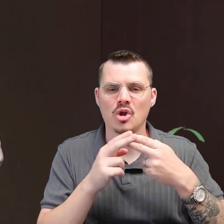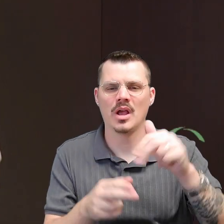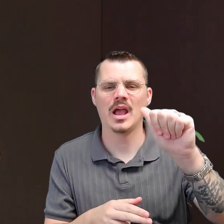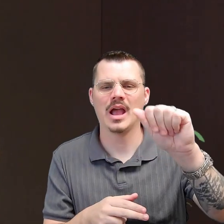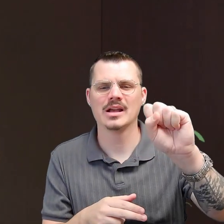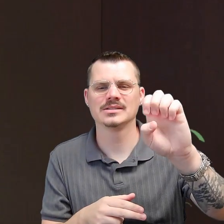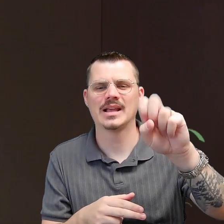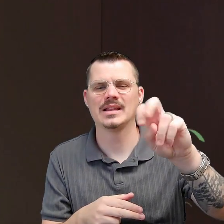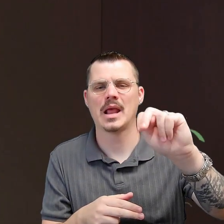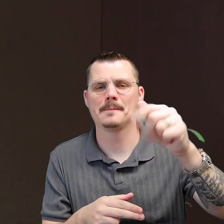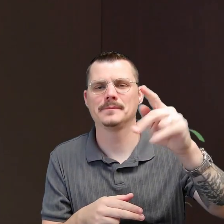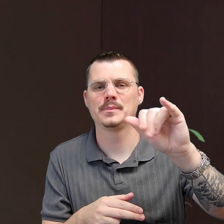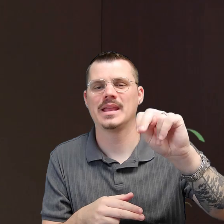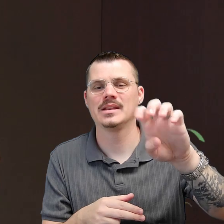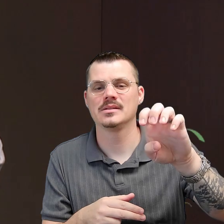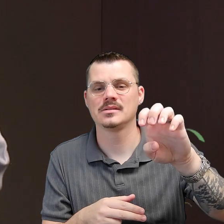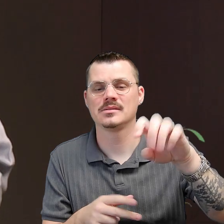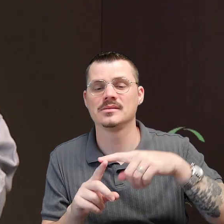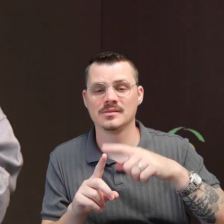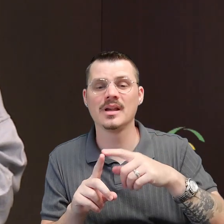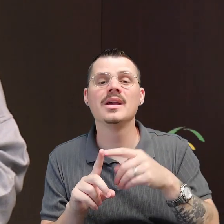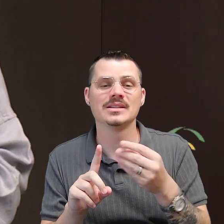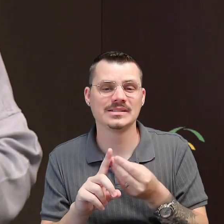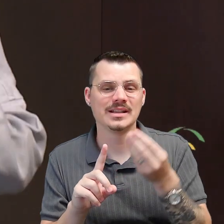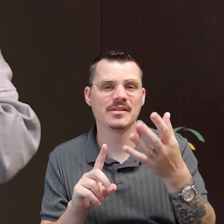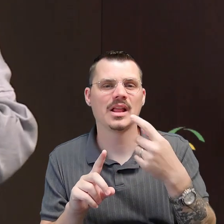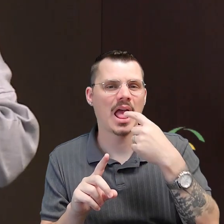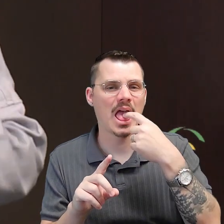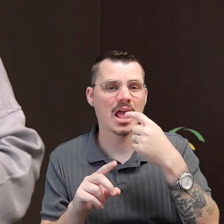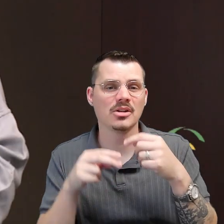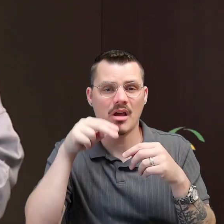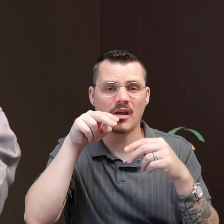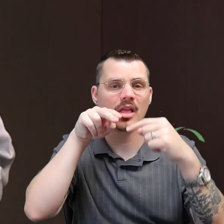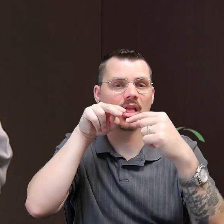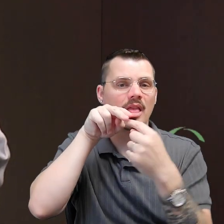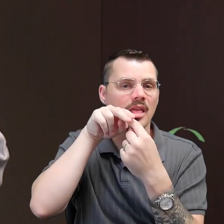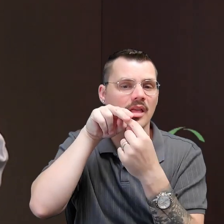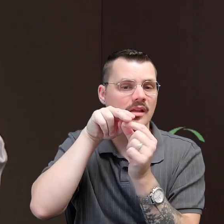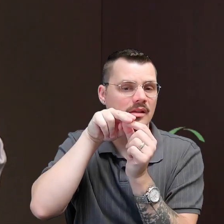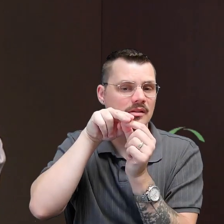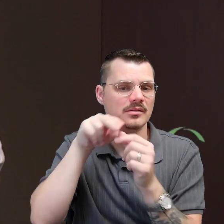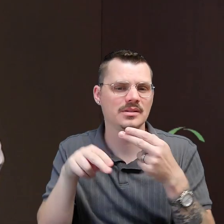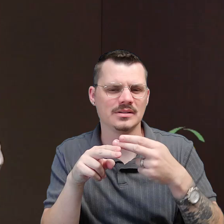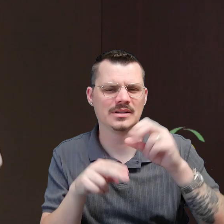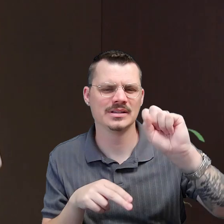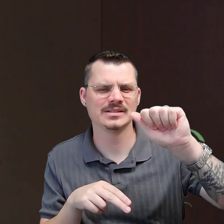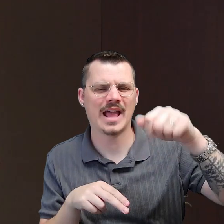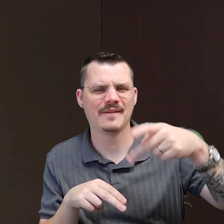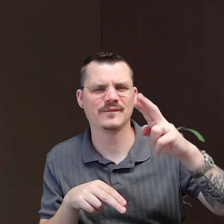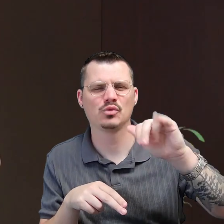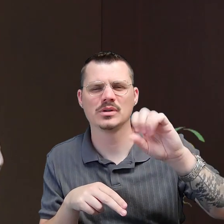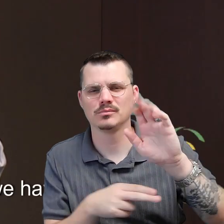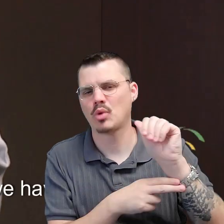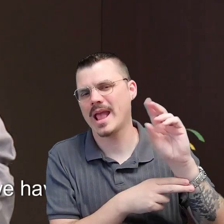It's called asenapine, and it's given under the person's tongue. The brand name is